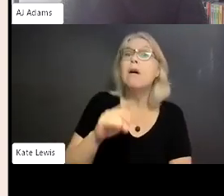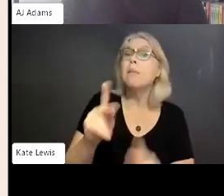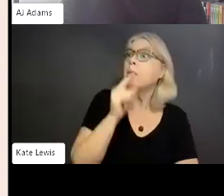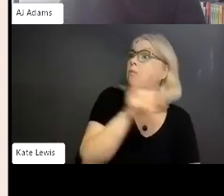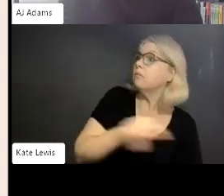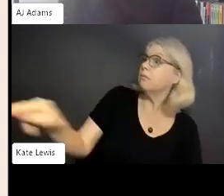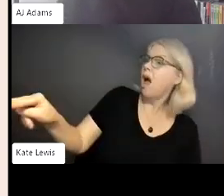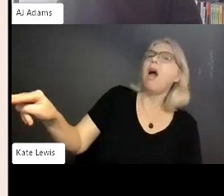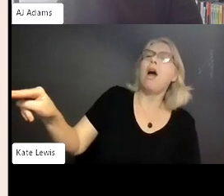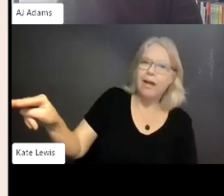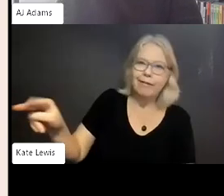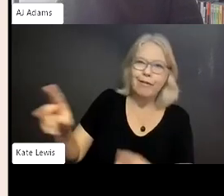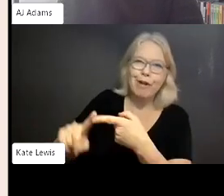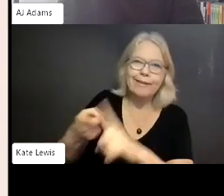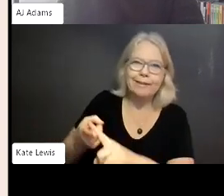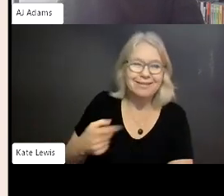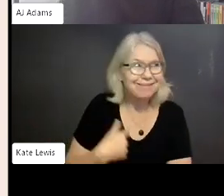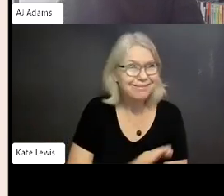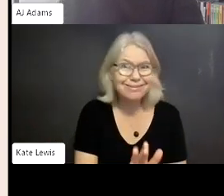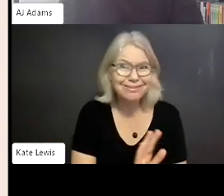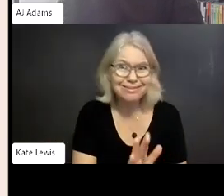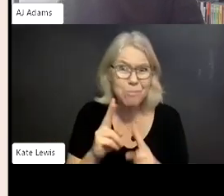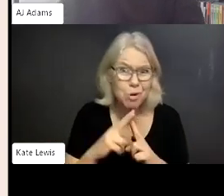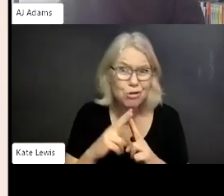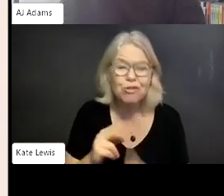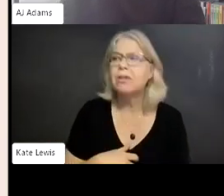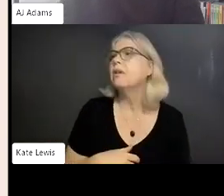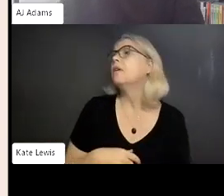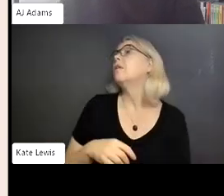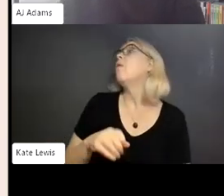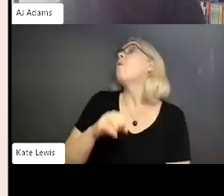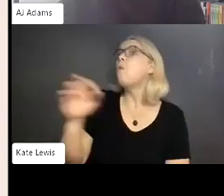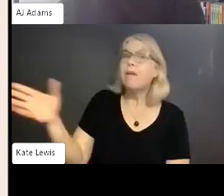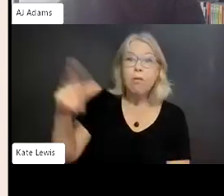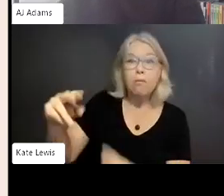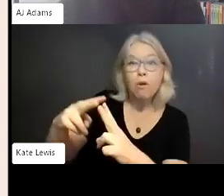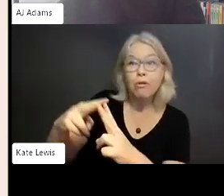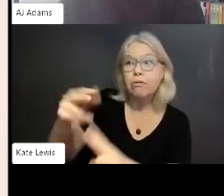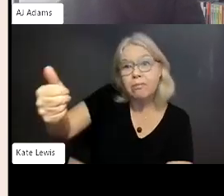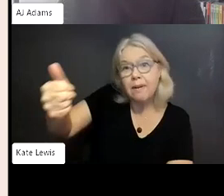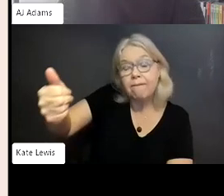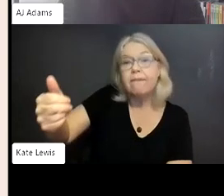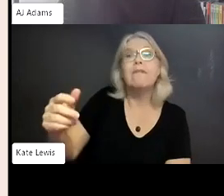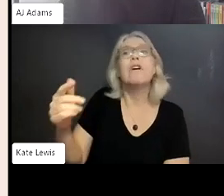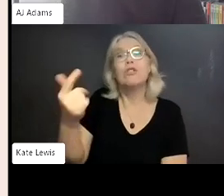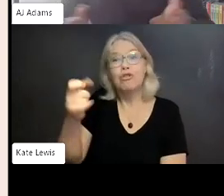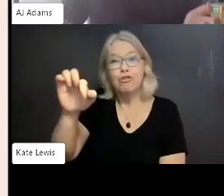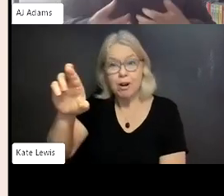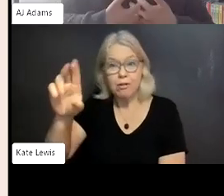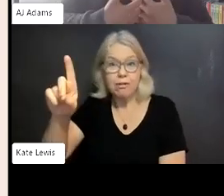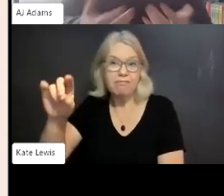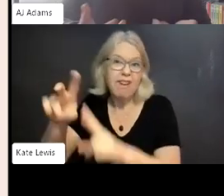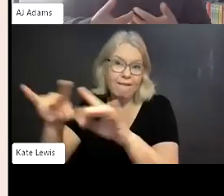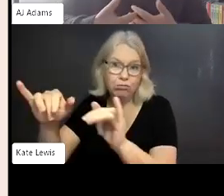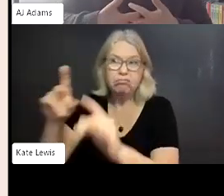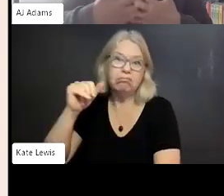queerphobia. If they have a gender diverse partner, they could be misgendered or experience transphobia. So If